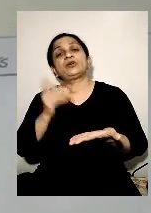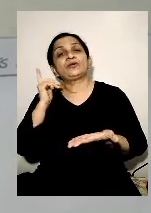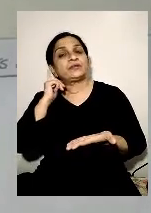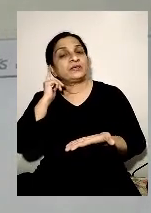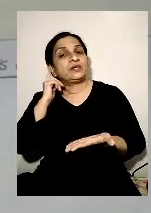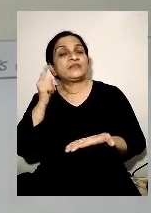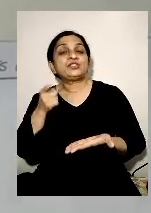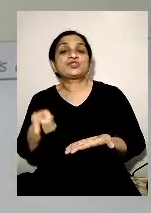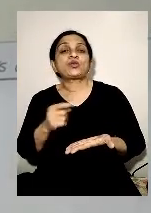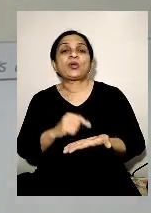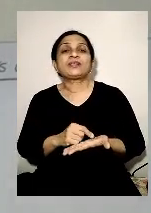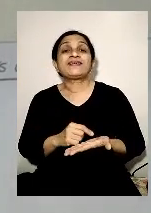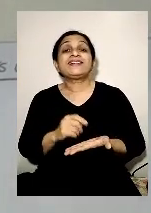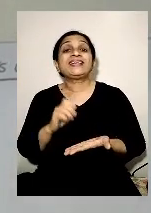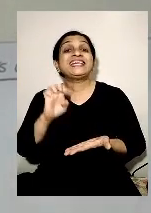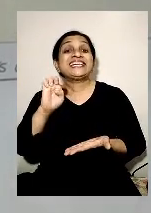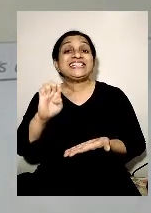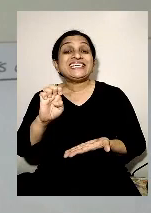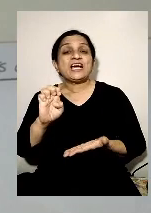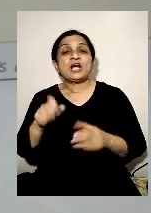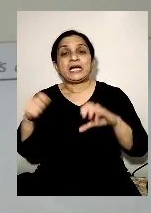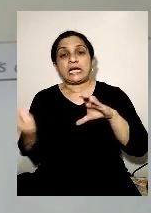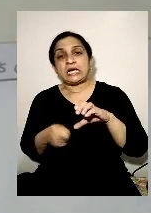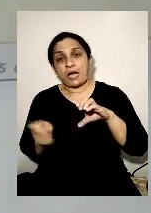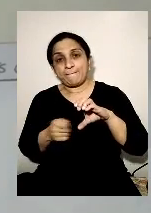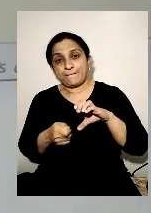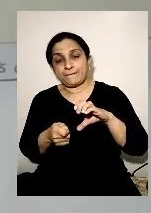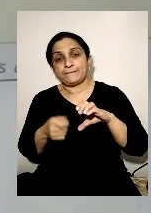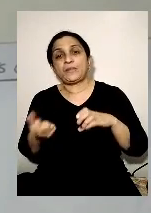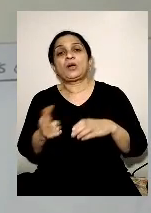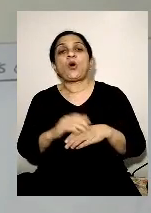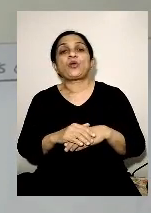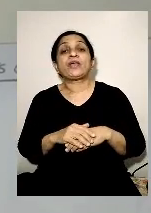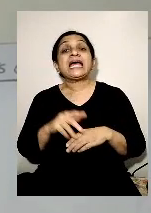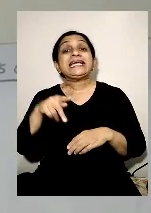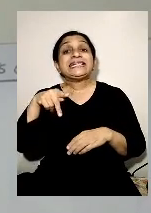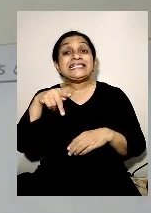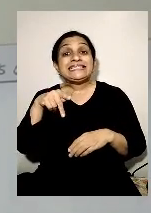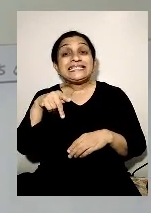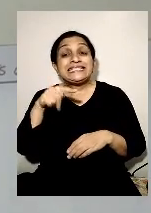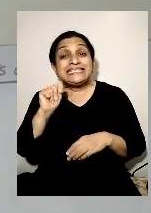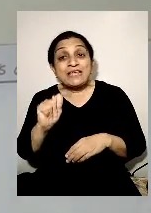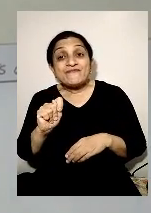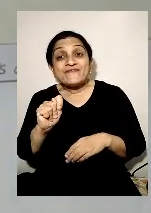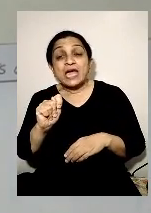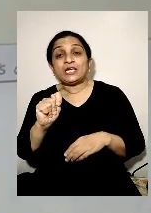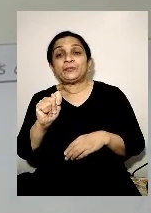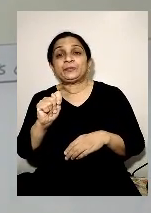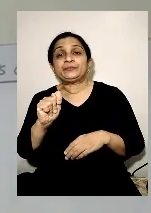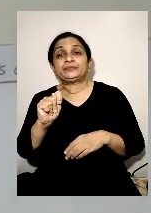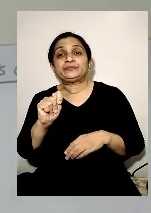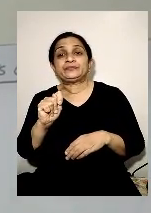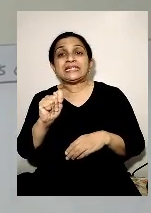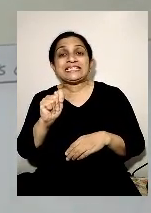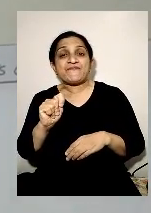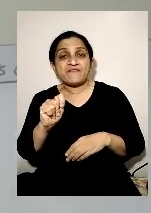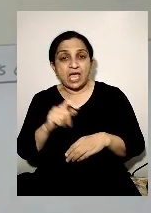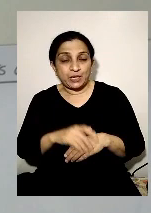tympanum it can be also called as ear drum